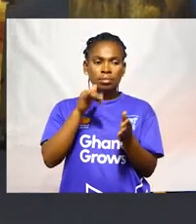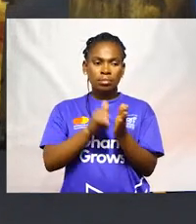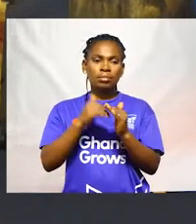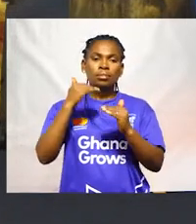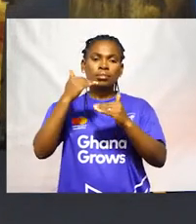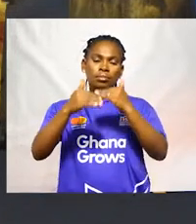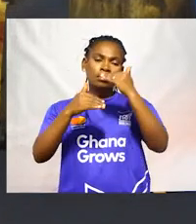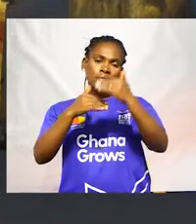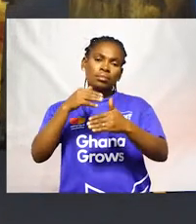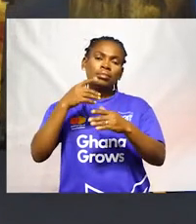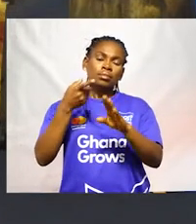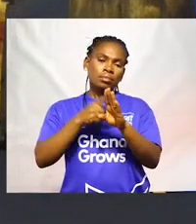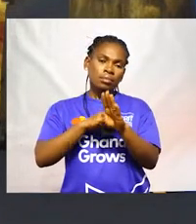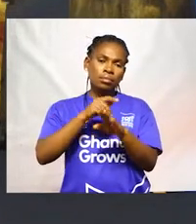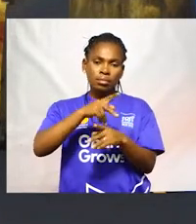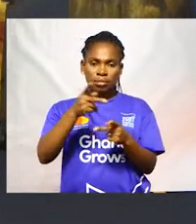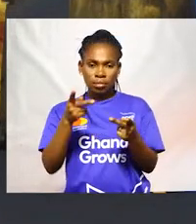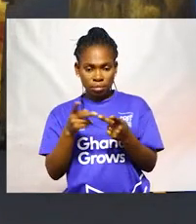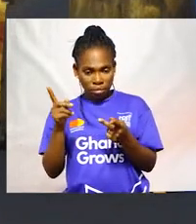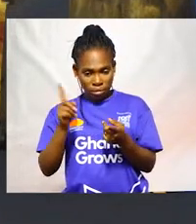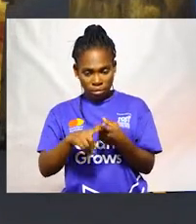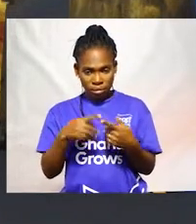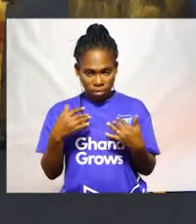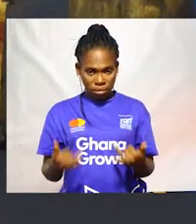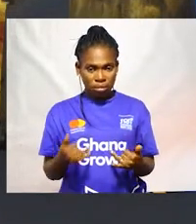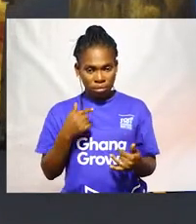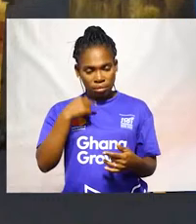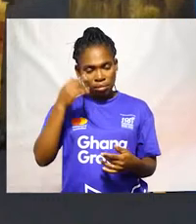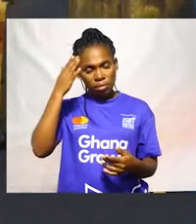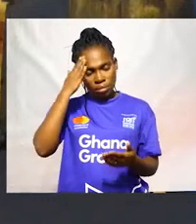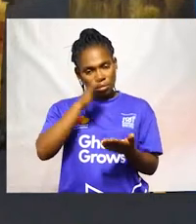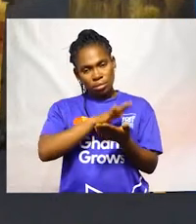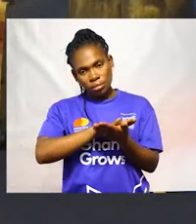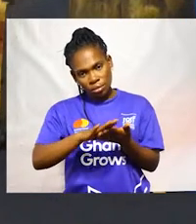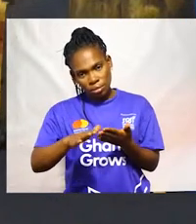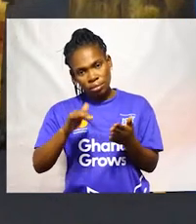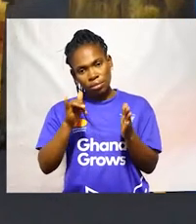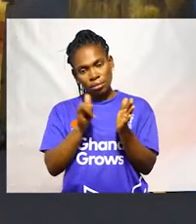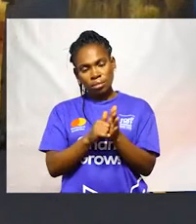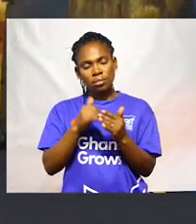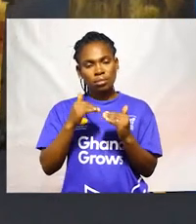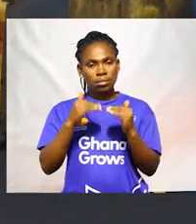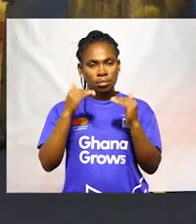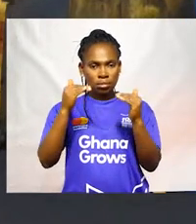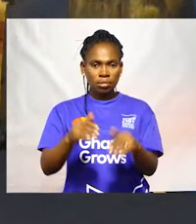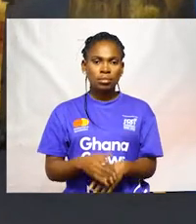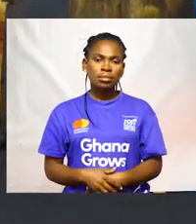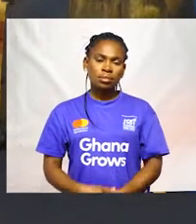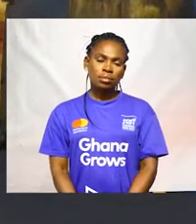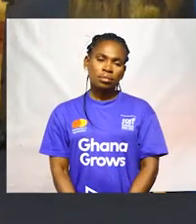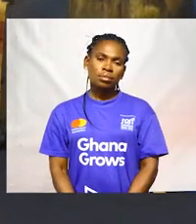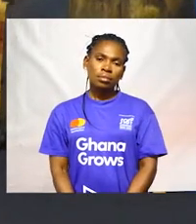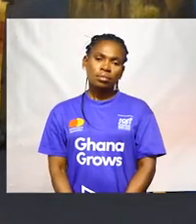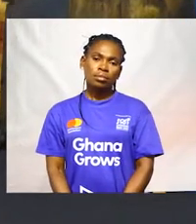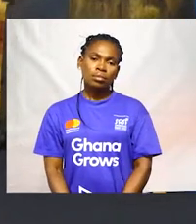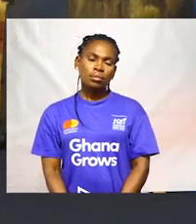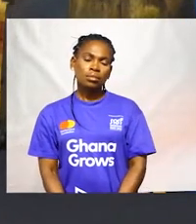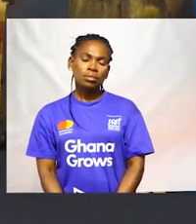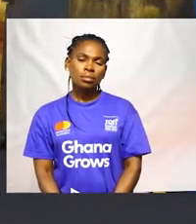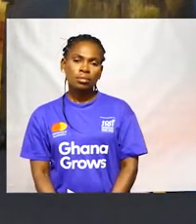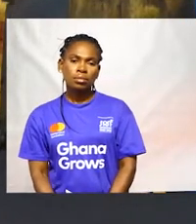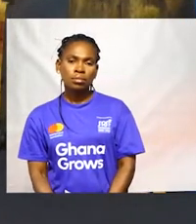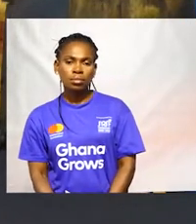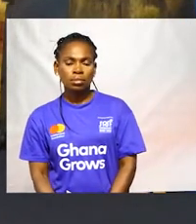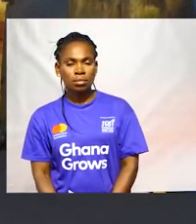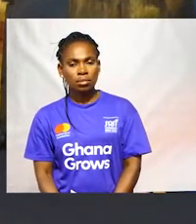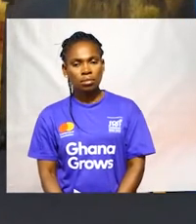some point. Yeah. From then till now, I am clear that I have retrogressed. Yeah. What do you do when there are major setbacks in your life? First